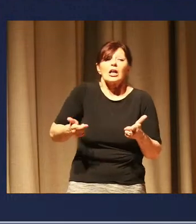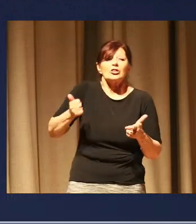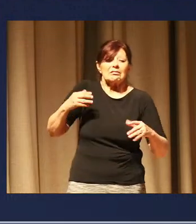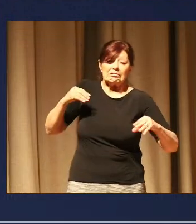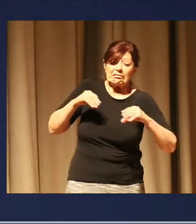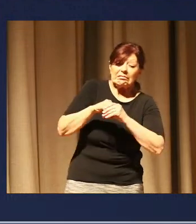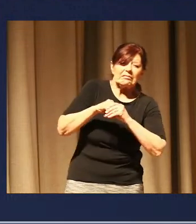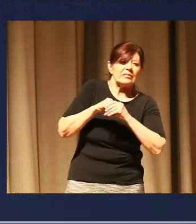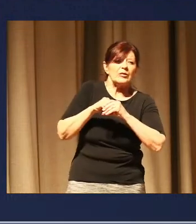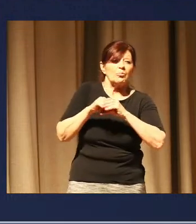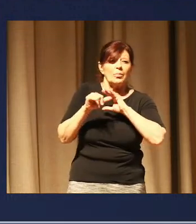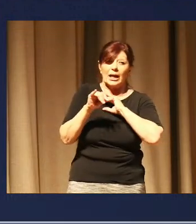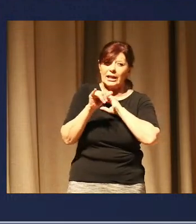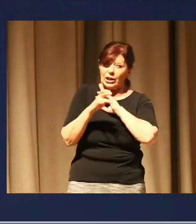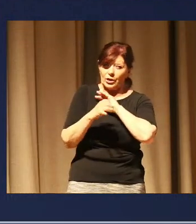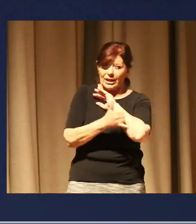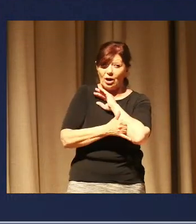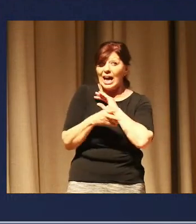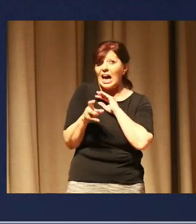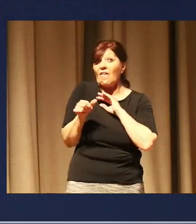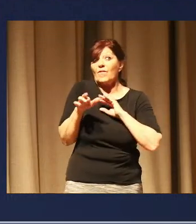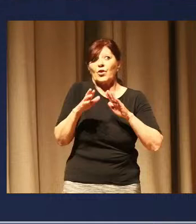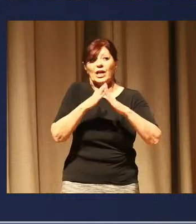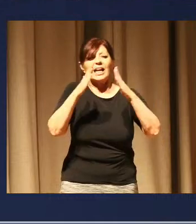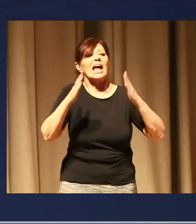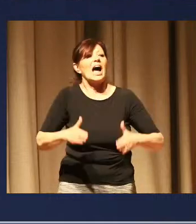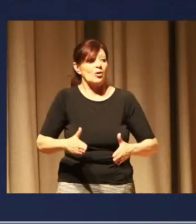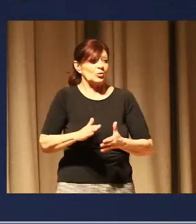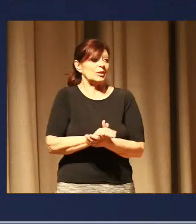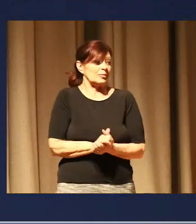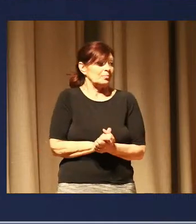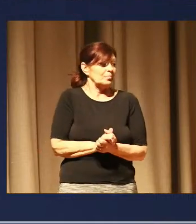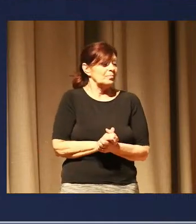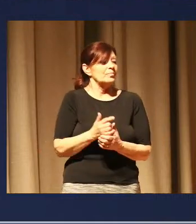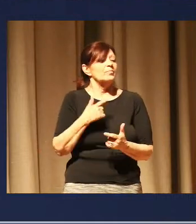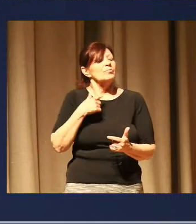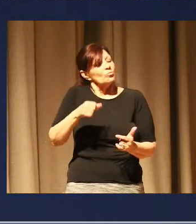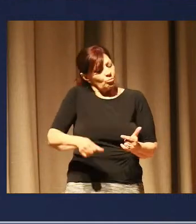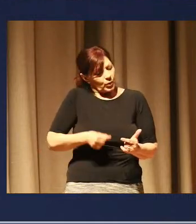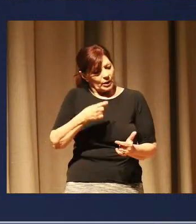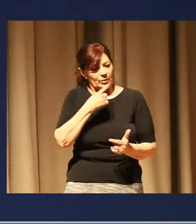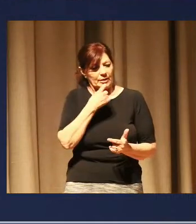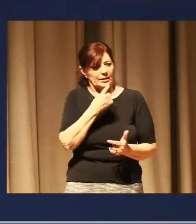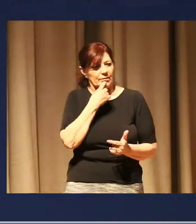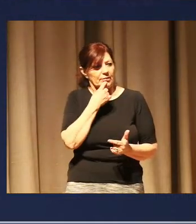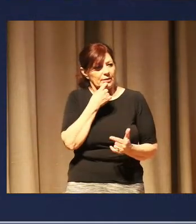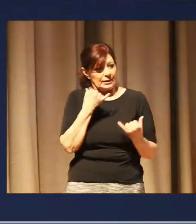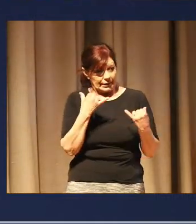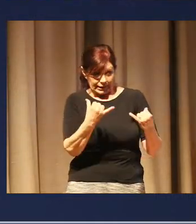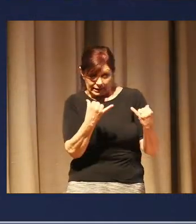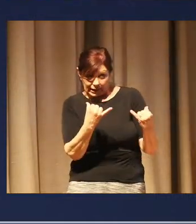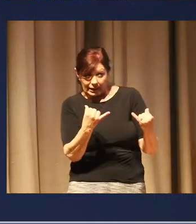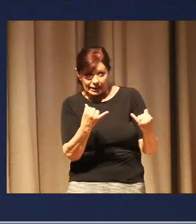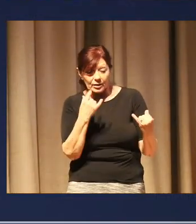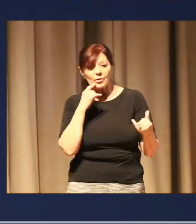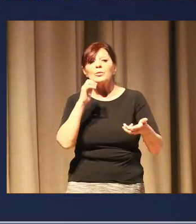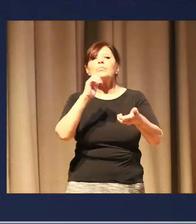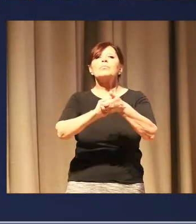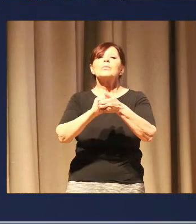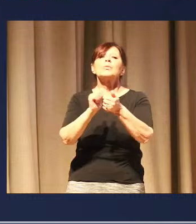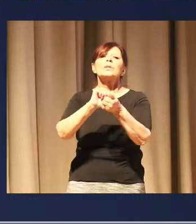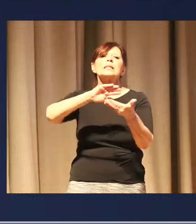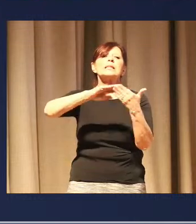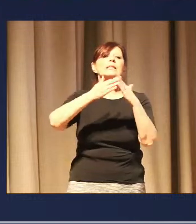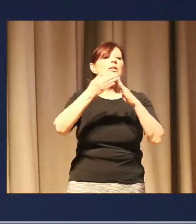investment by the county ever in our community's housing stock. I am proud to say, today, we are partnering with the City